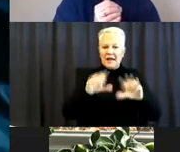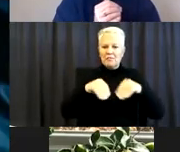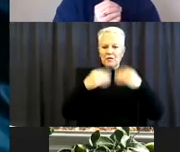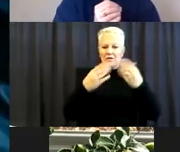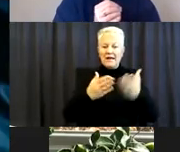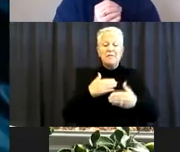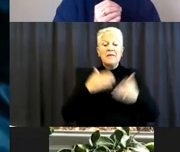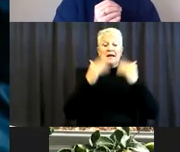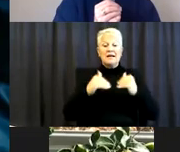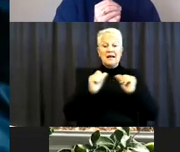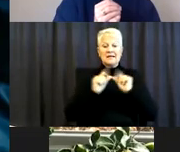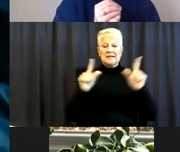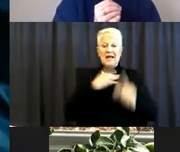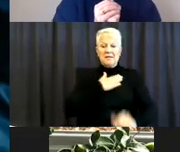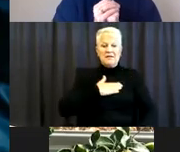please.